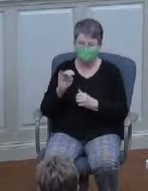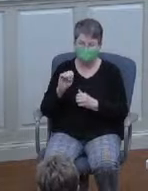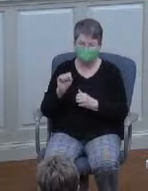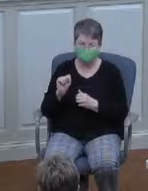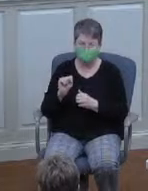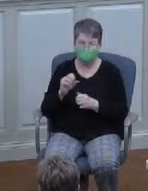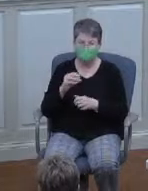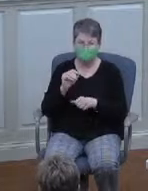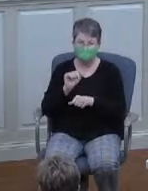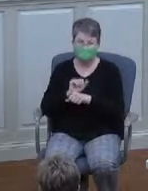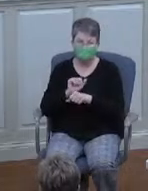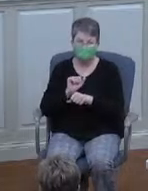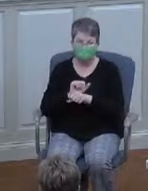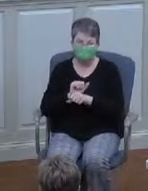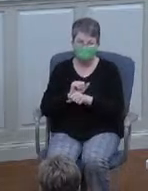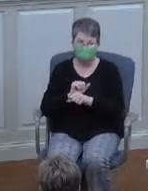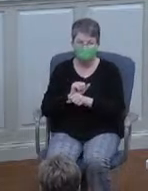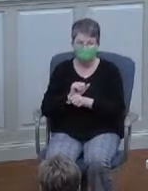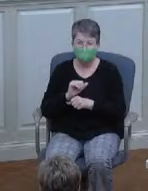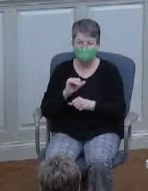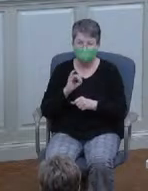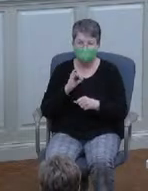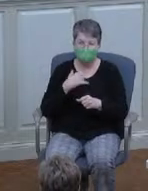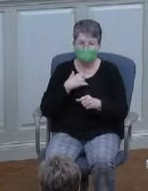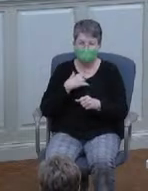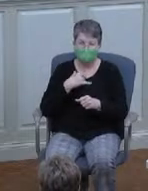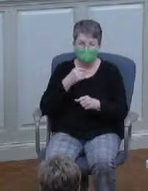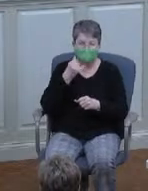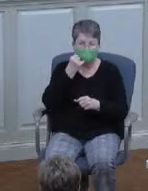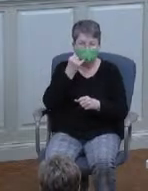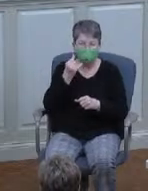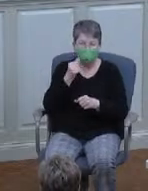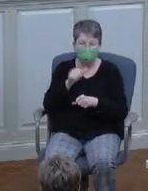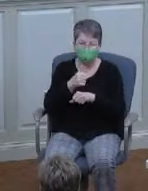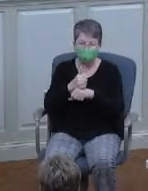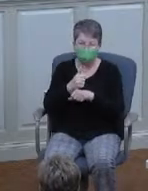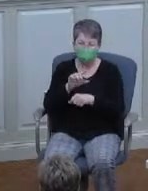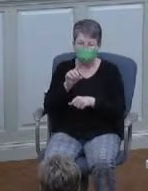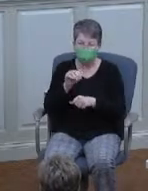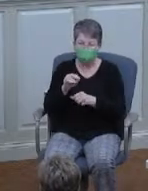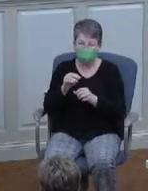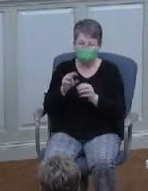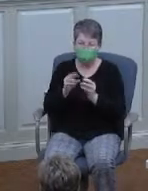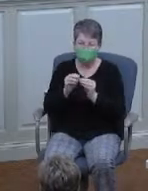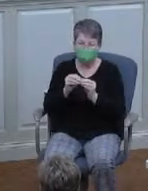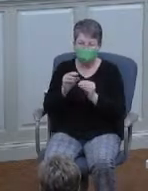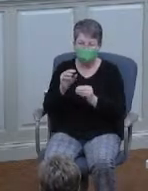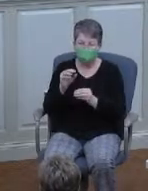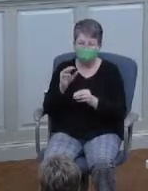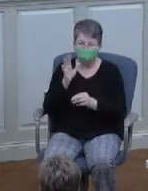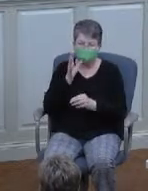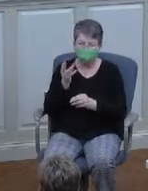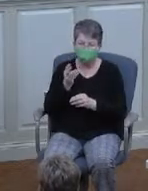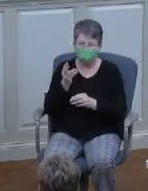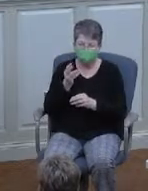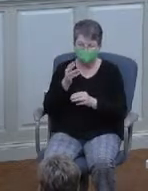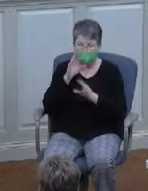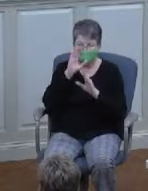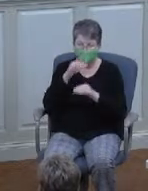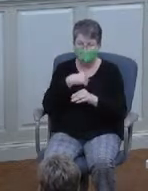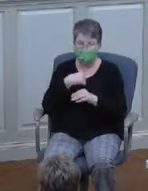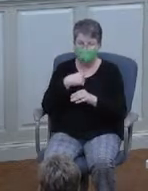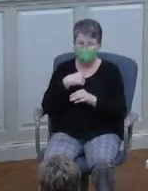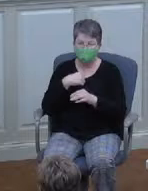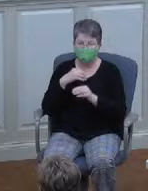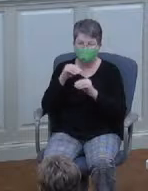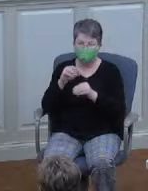working. Actually, I have a phone call, set up a Zoom meeting on Wednesday to further discuss this and hopefully put us in a better